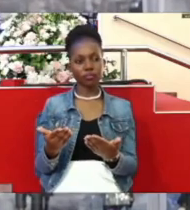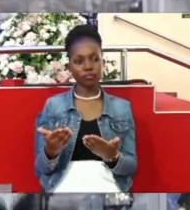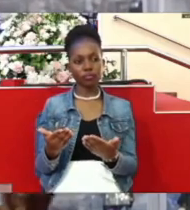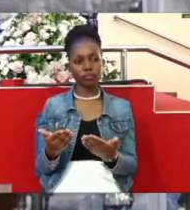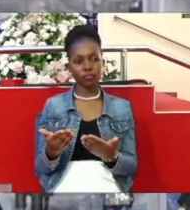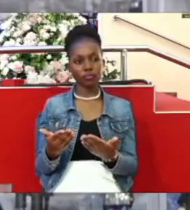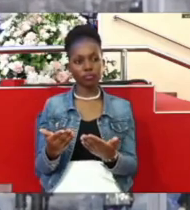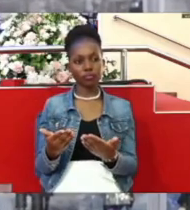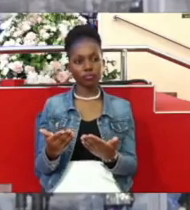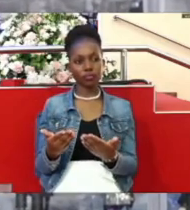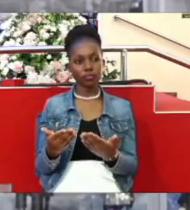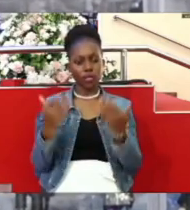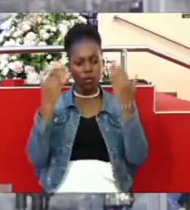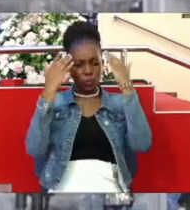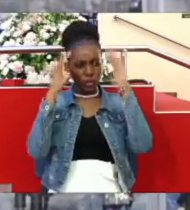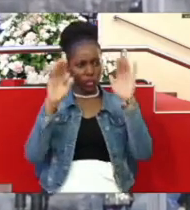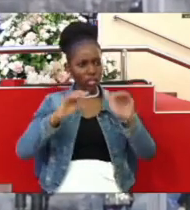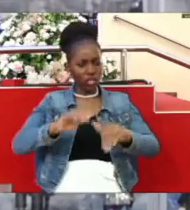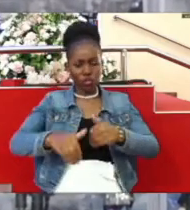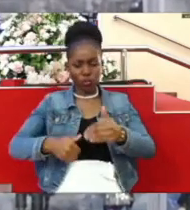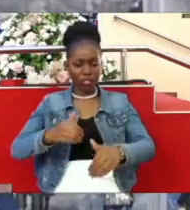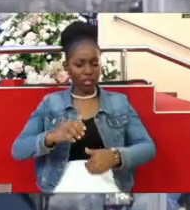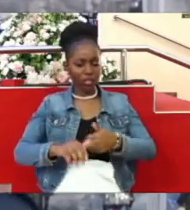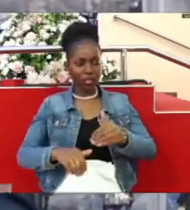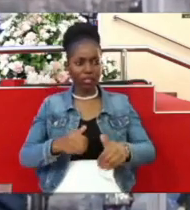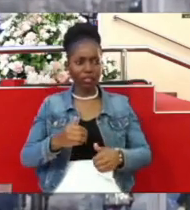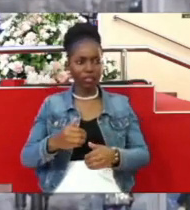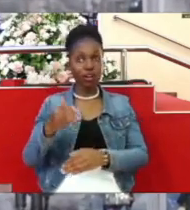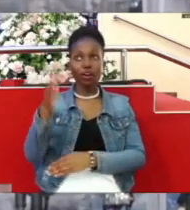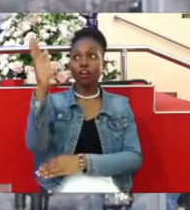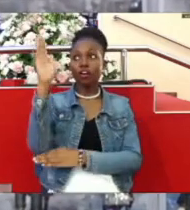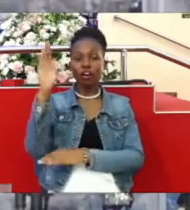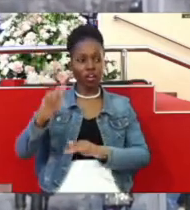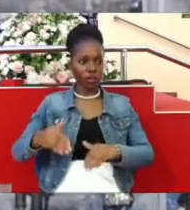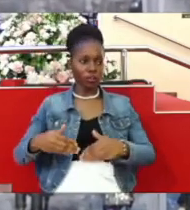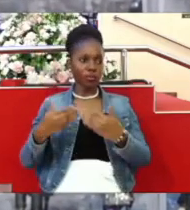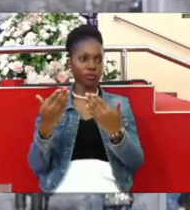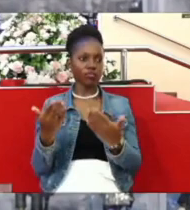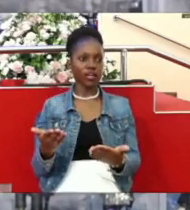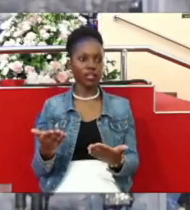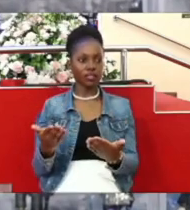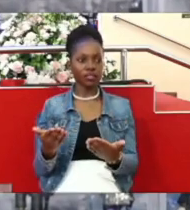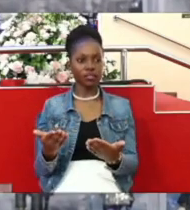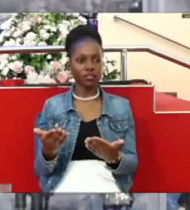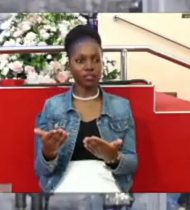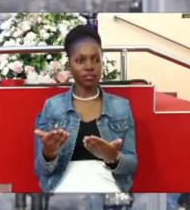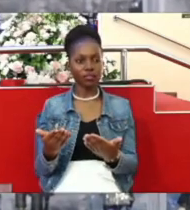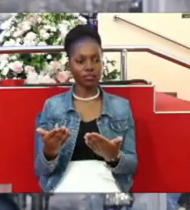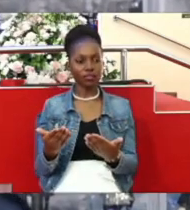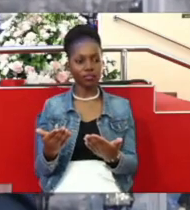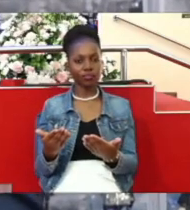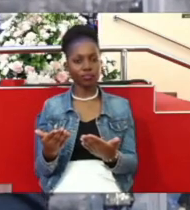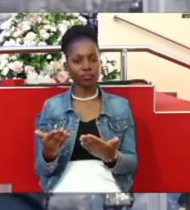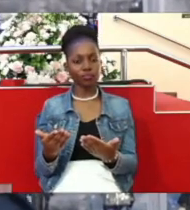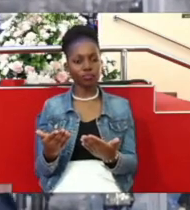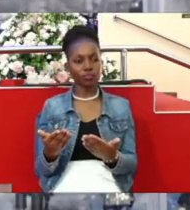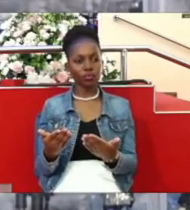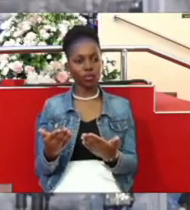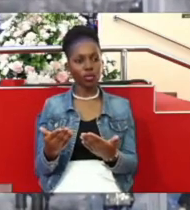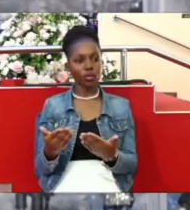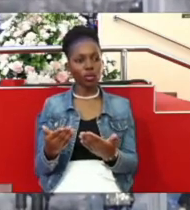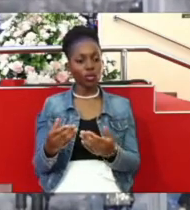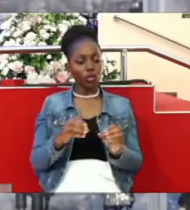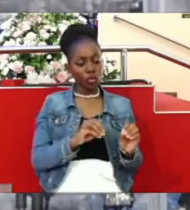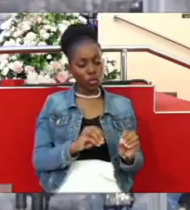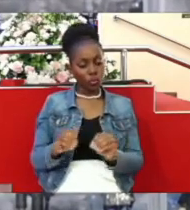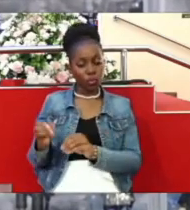need to do anything. Hakuna kitu unastahili kufanya ndio upate. You just walk to a natural spring and get some water. Unatembea kwenye kisima